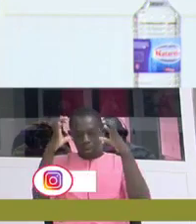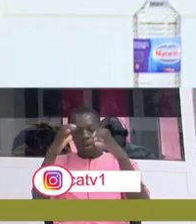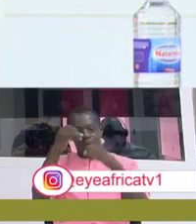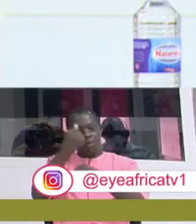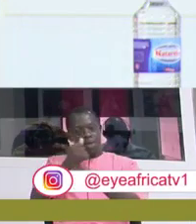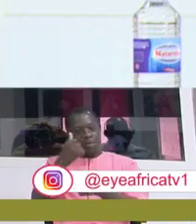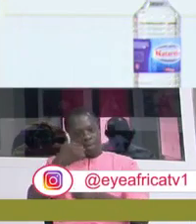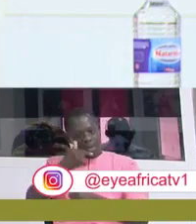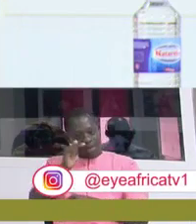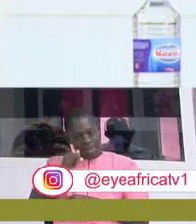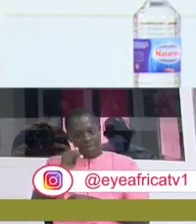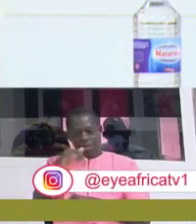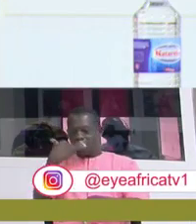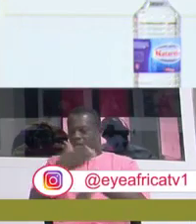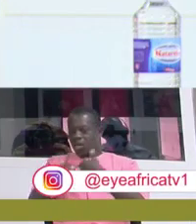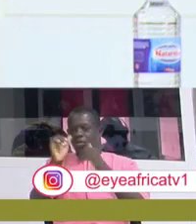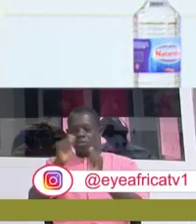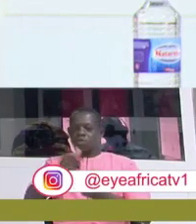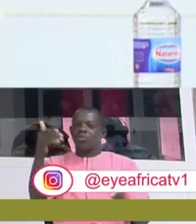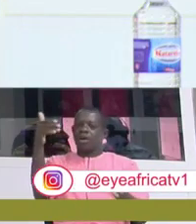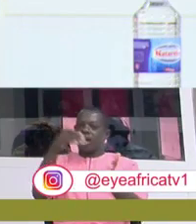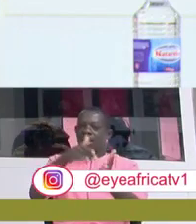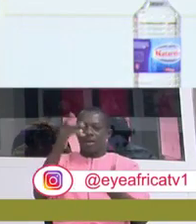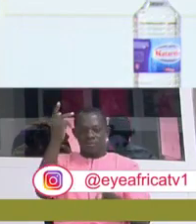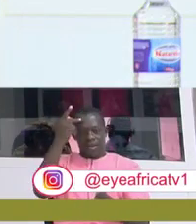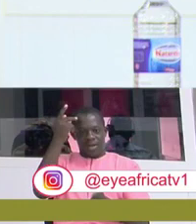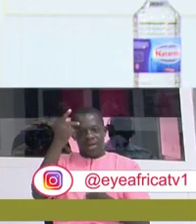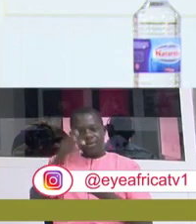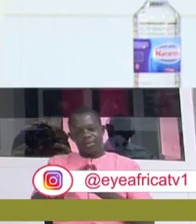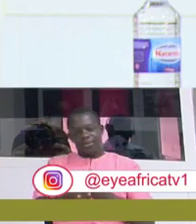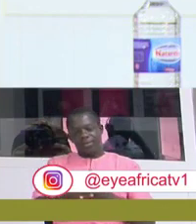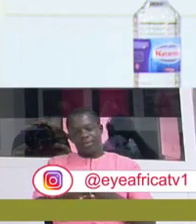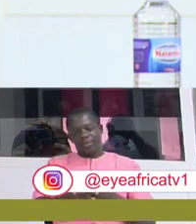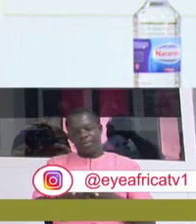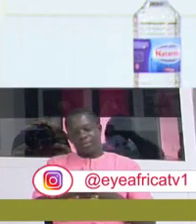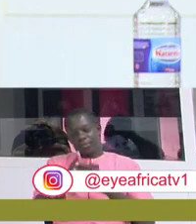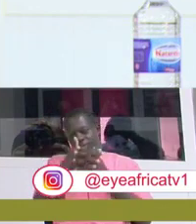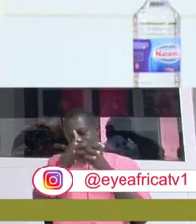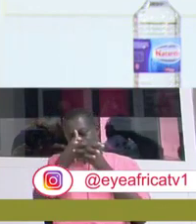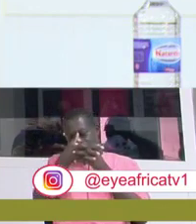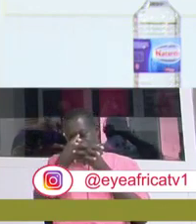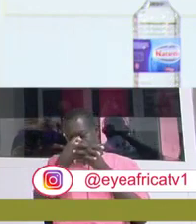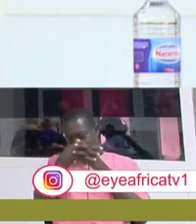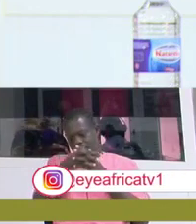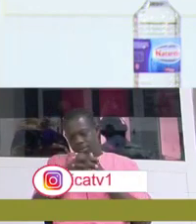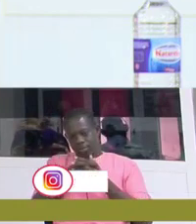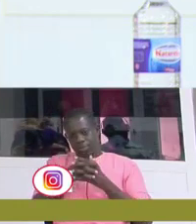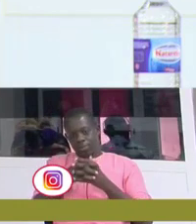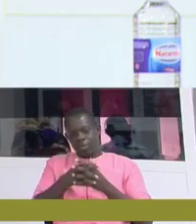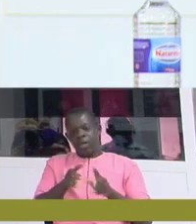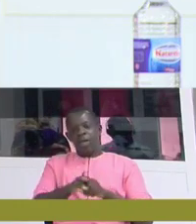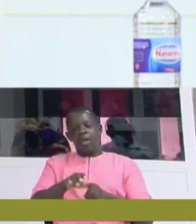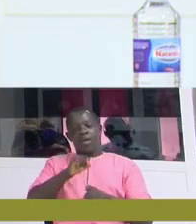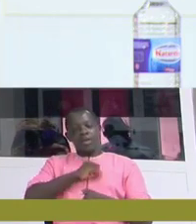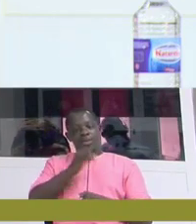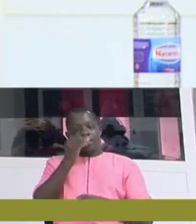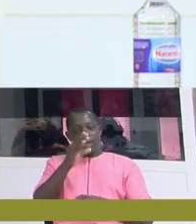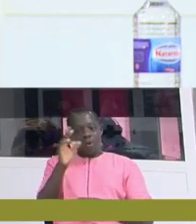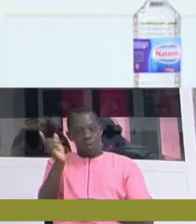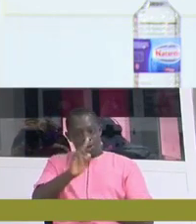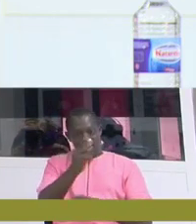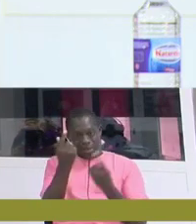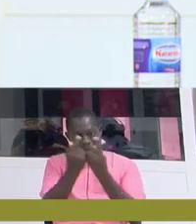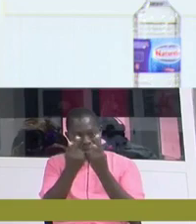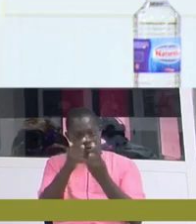I said, but this was not in my mind that this money will lead me into this problem. If I knew, I wouldn't have come. I said, these things you